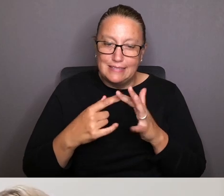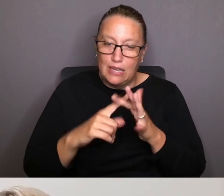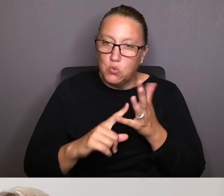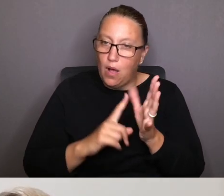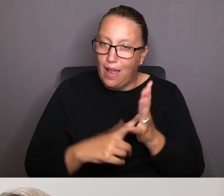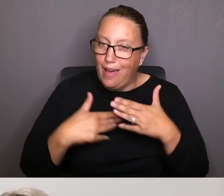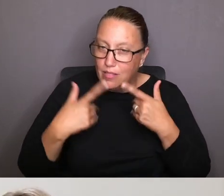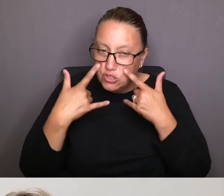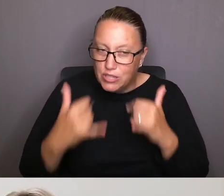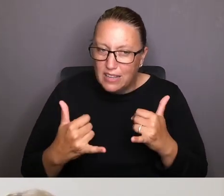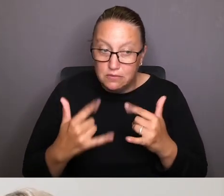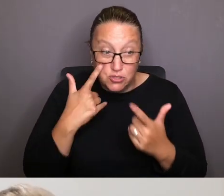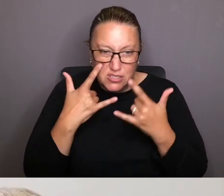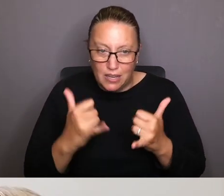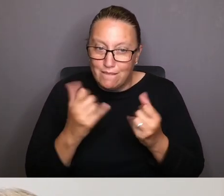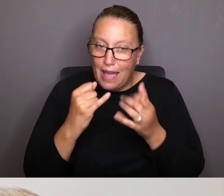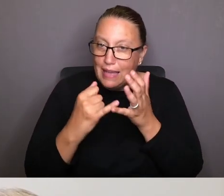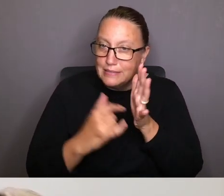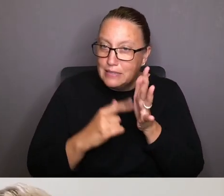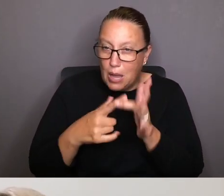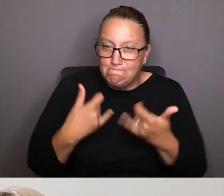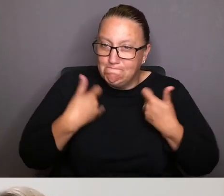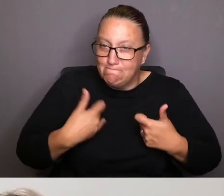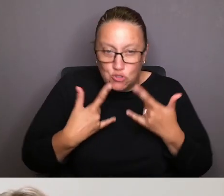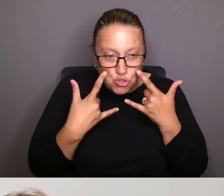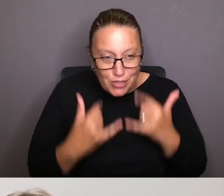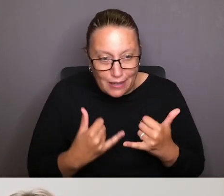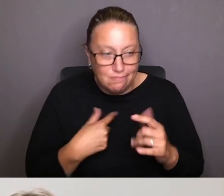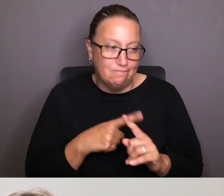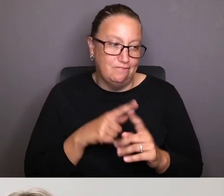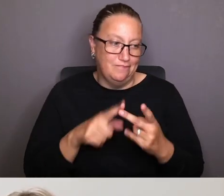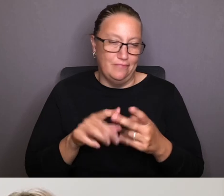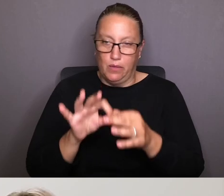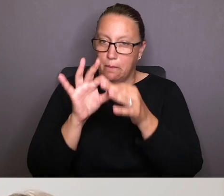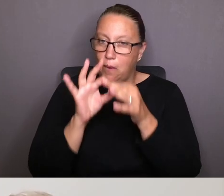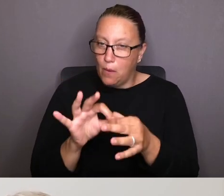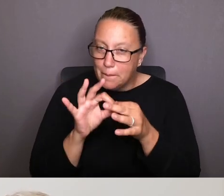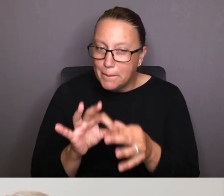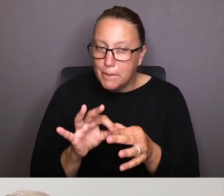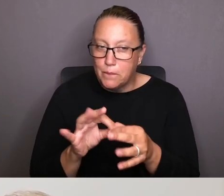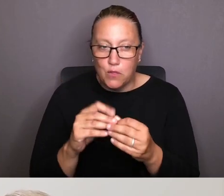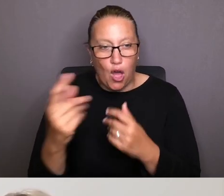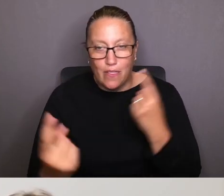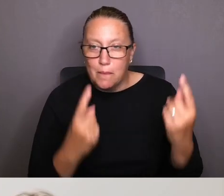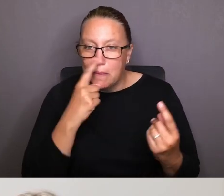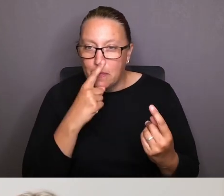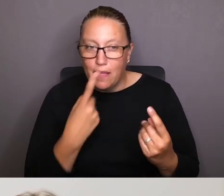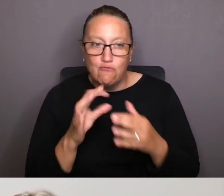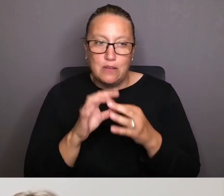like a sexual health check or an STI check, for example. But it's more than that. It's